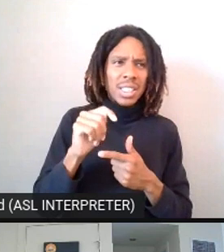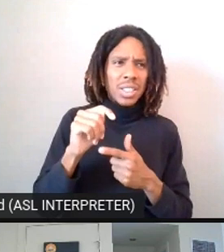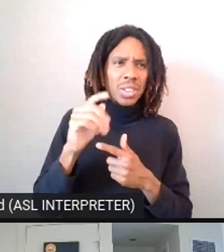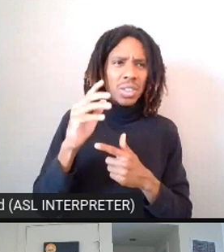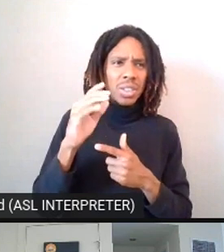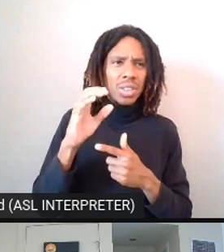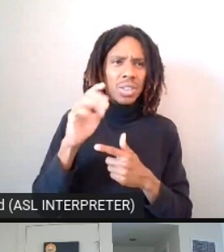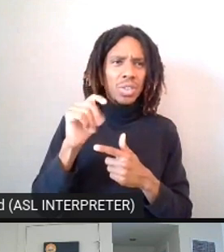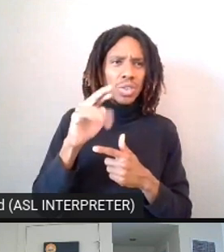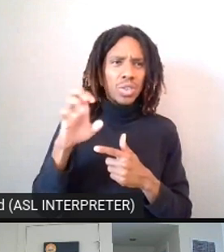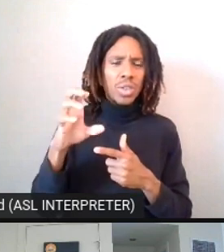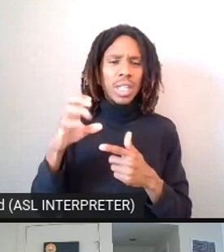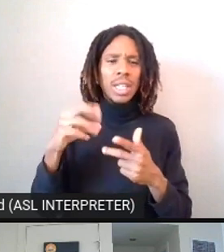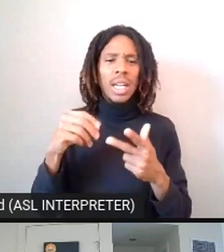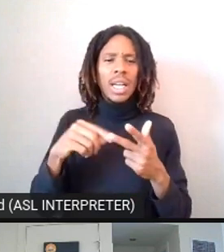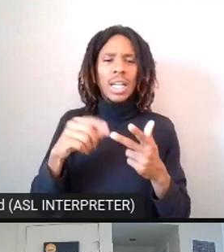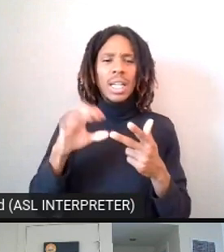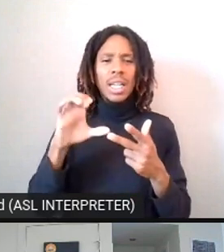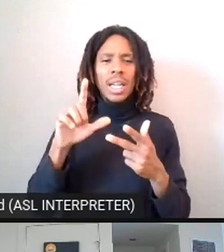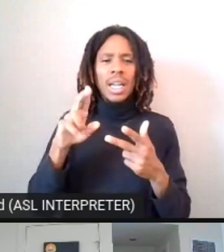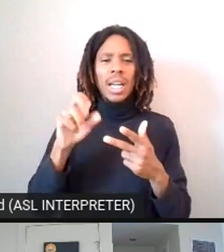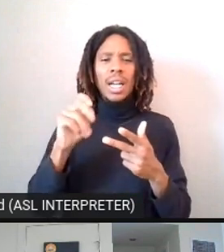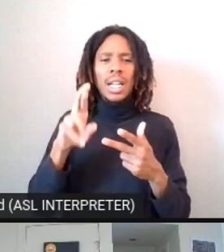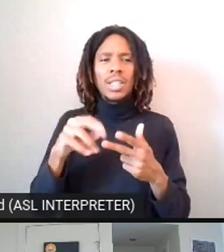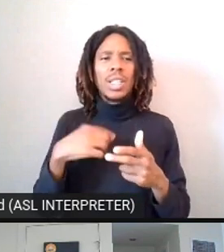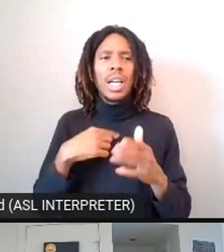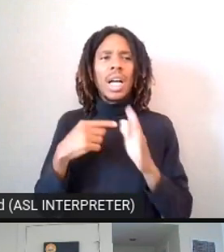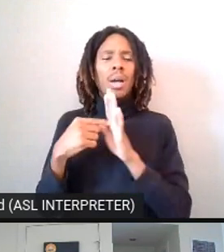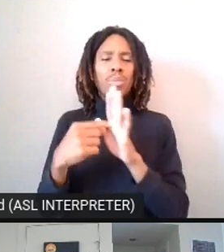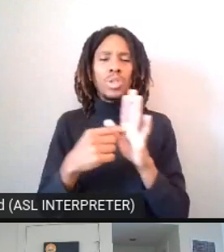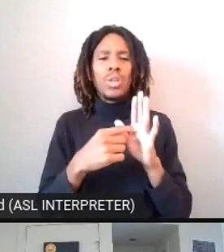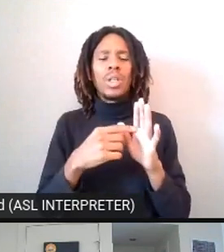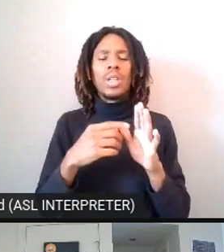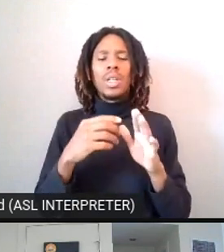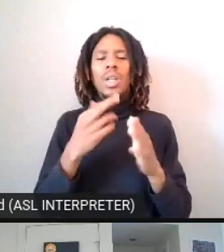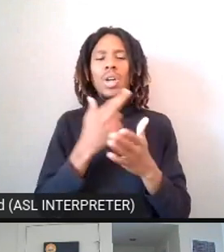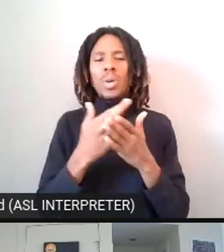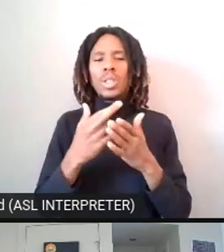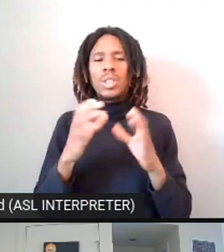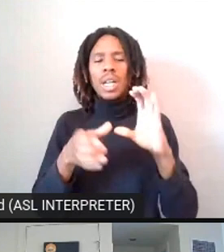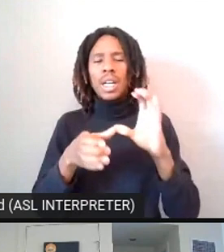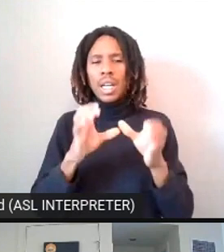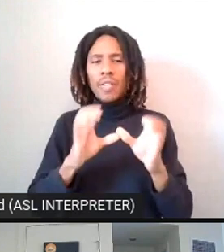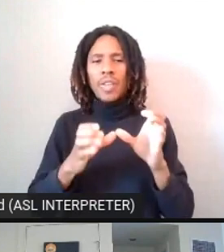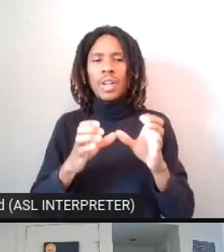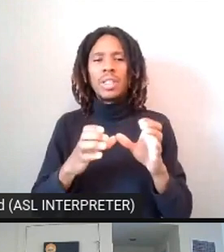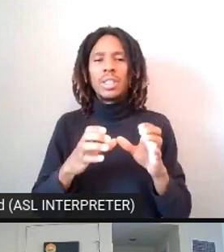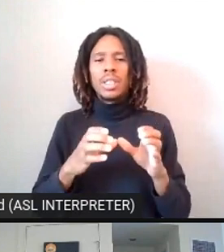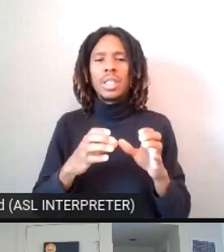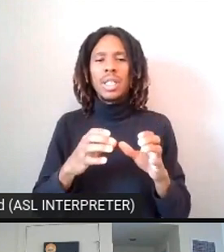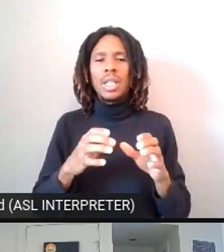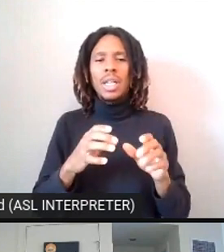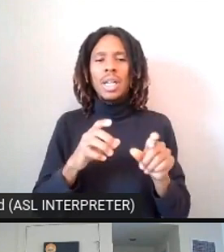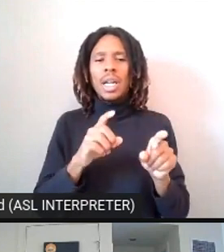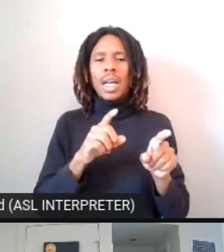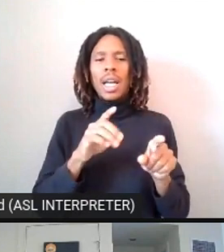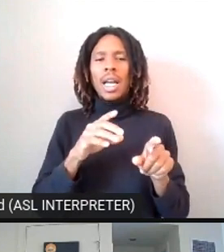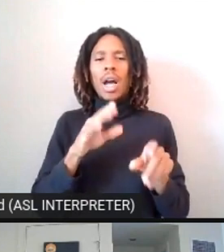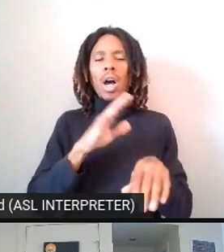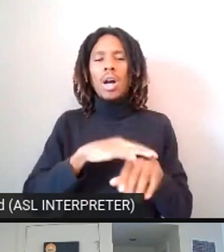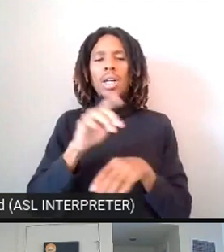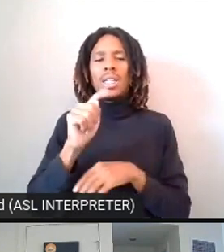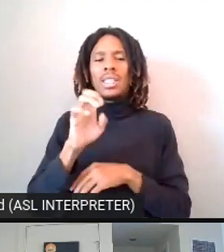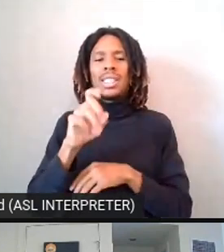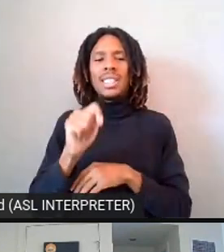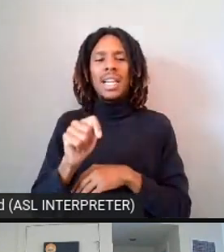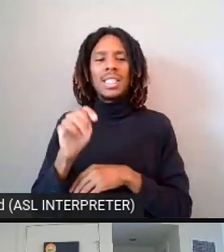screen right now, I'm sharing the resource configuration or the desired state of these resources on my text editor. So let me